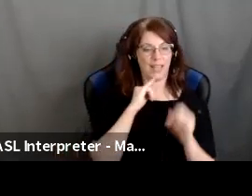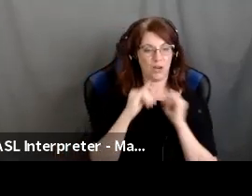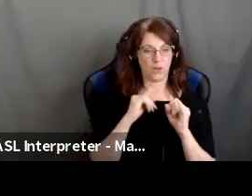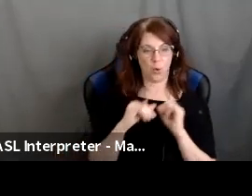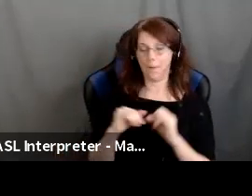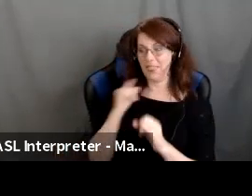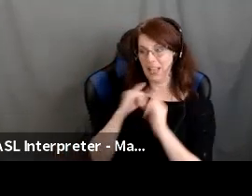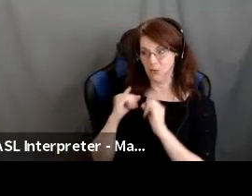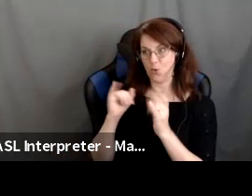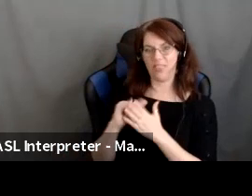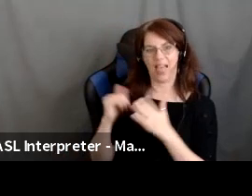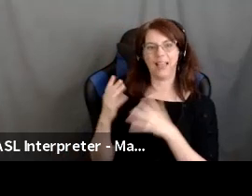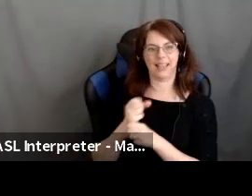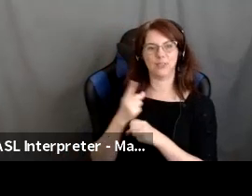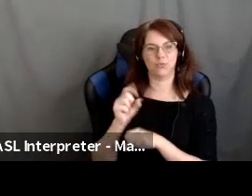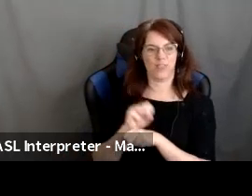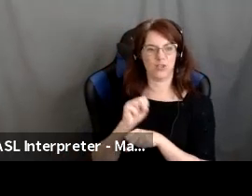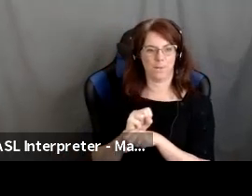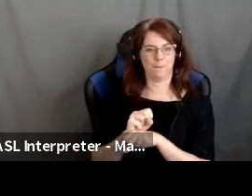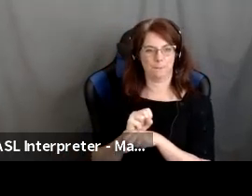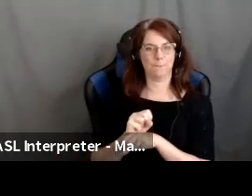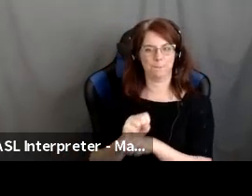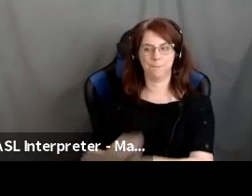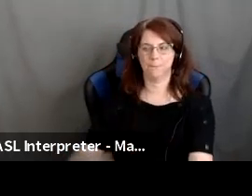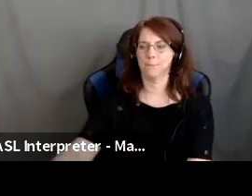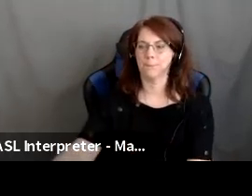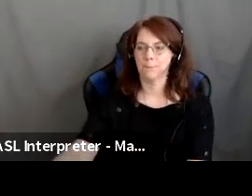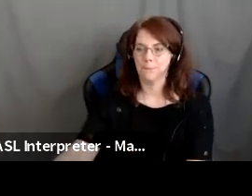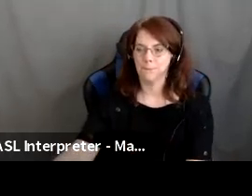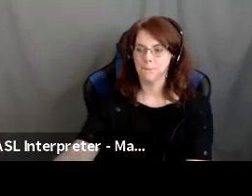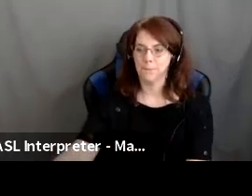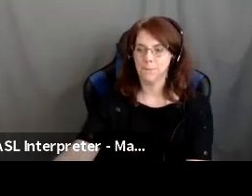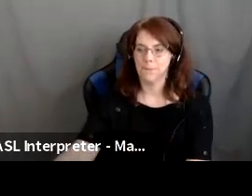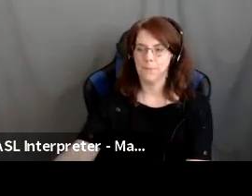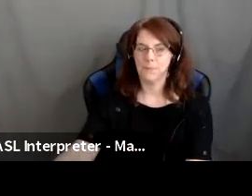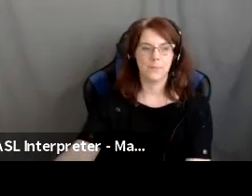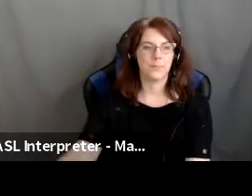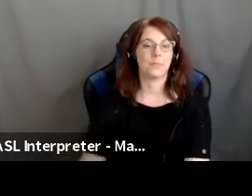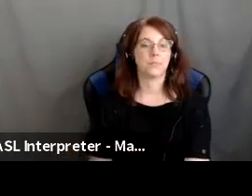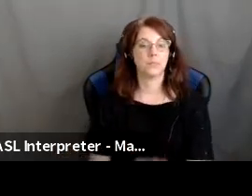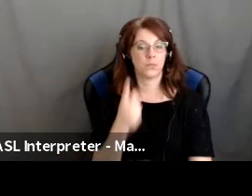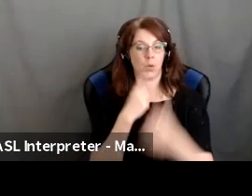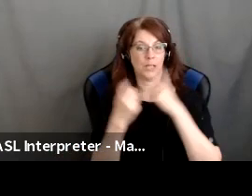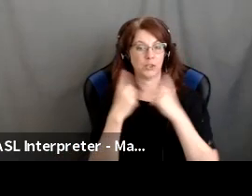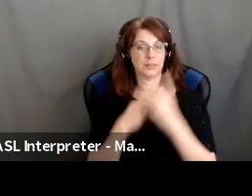you the job. Okay, next slide. Any